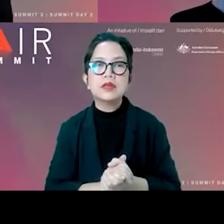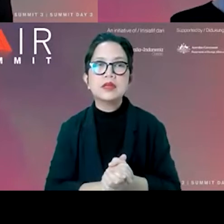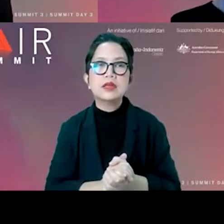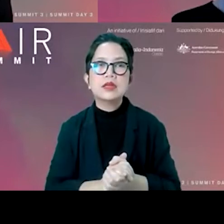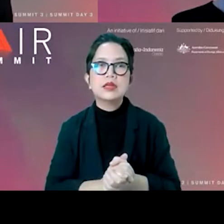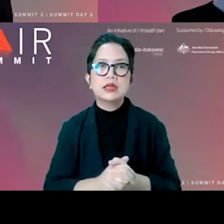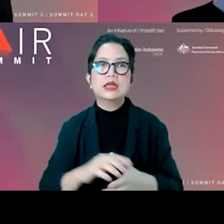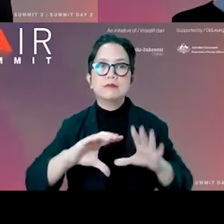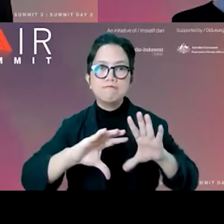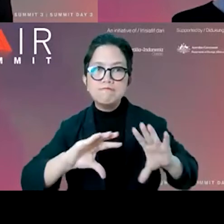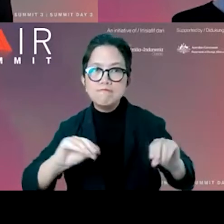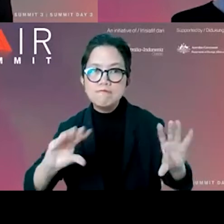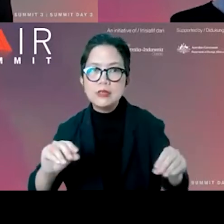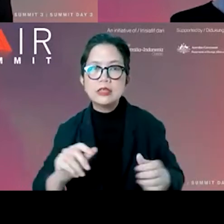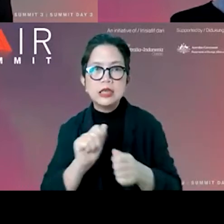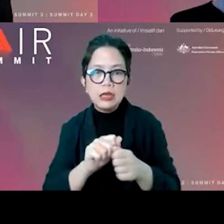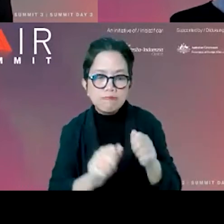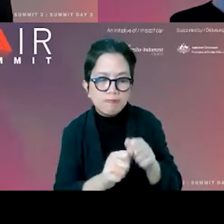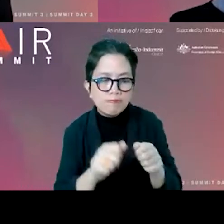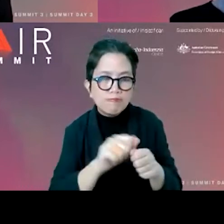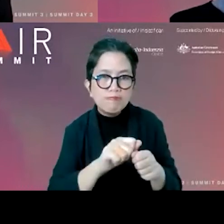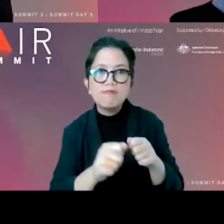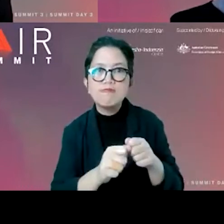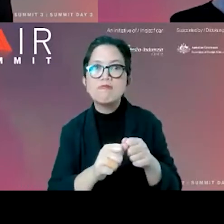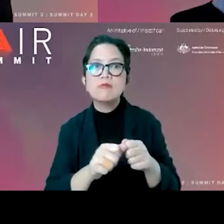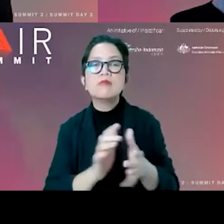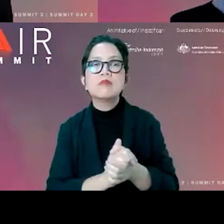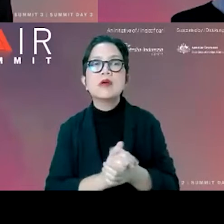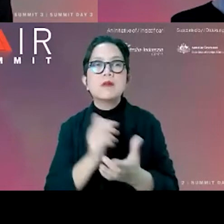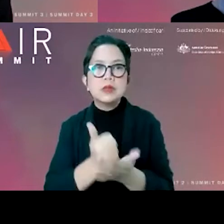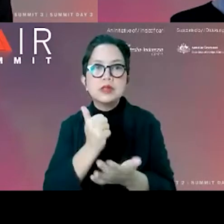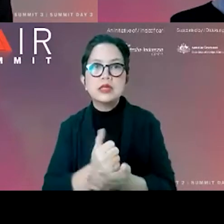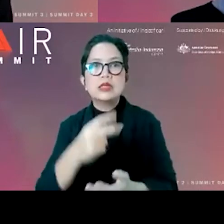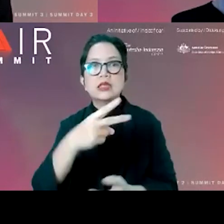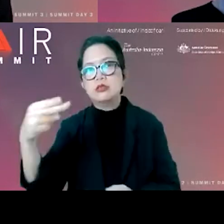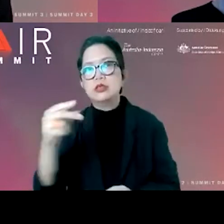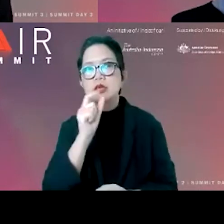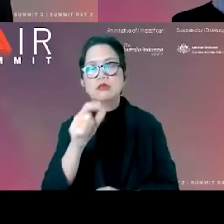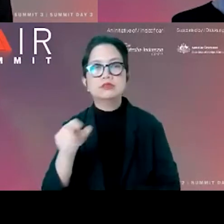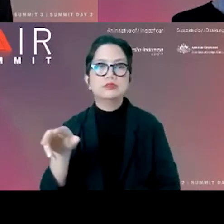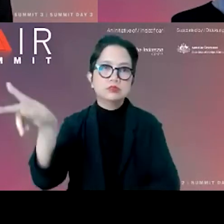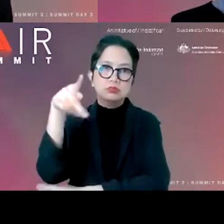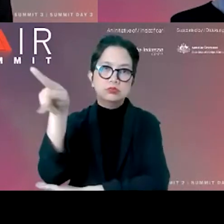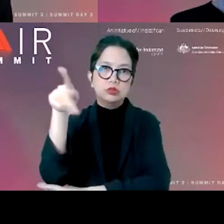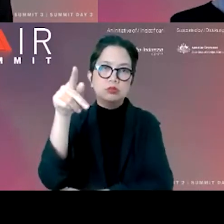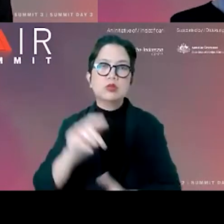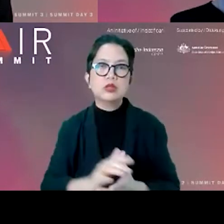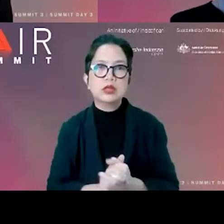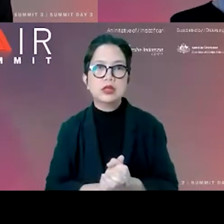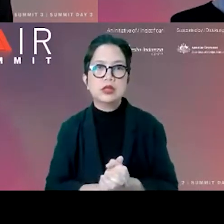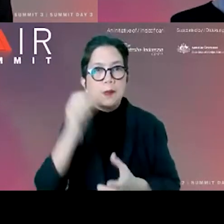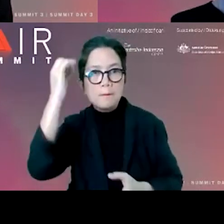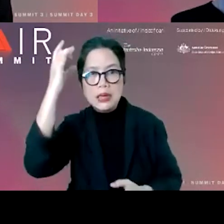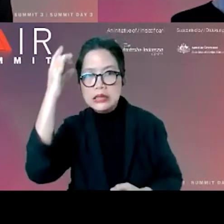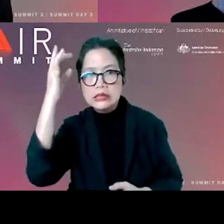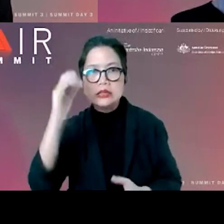employment, which is, if you think about the contractors and gig workers and such like that, and the types of industries that people